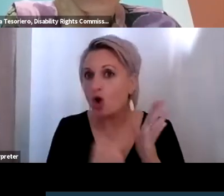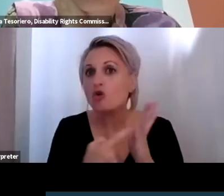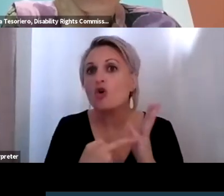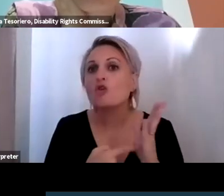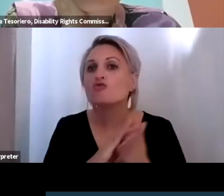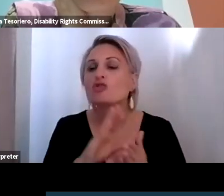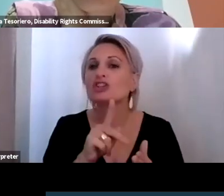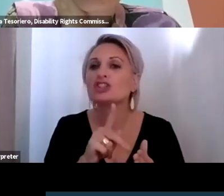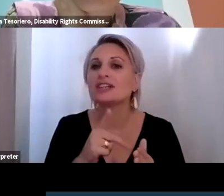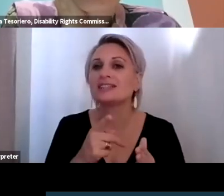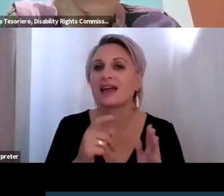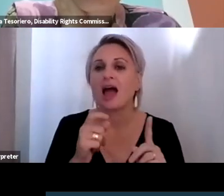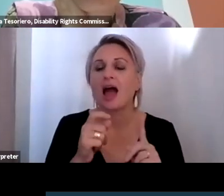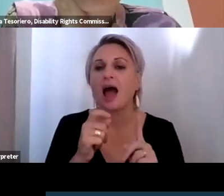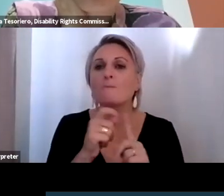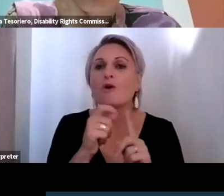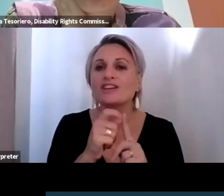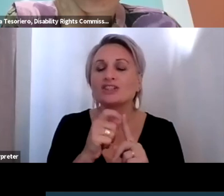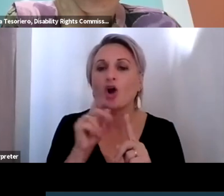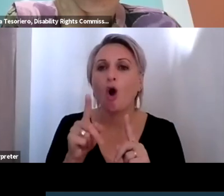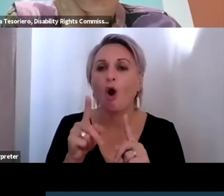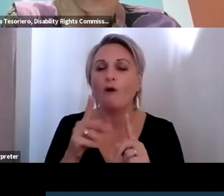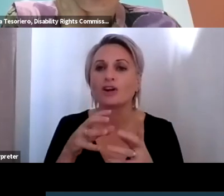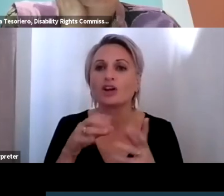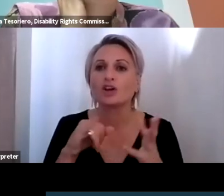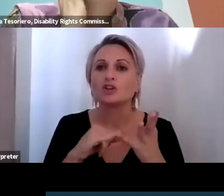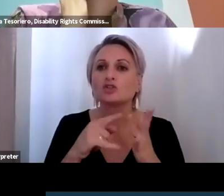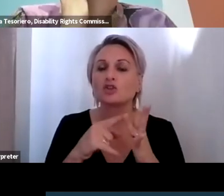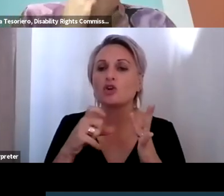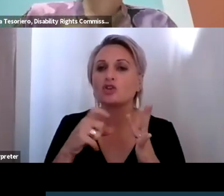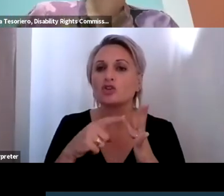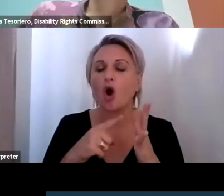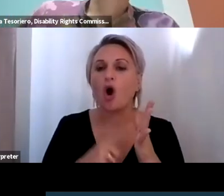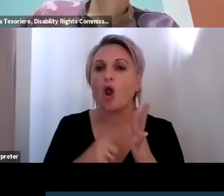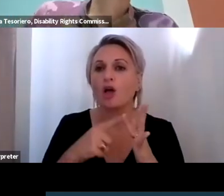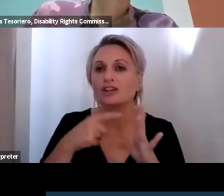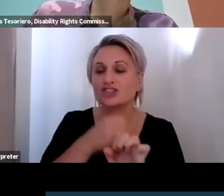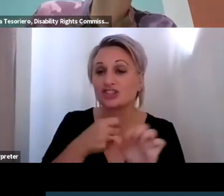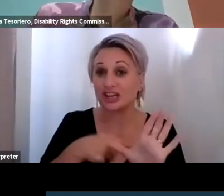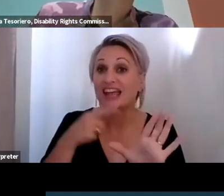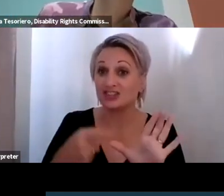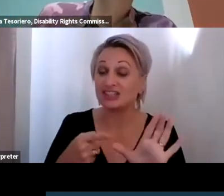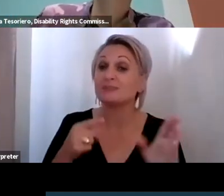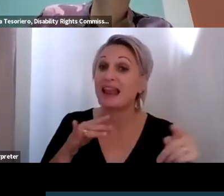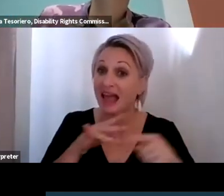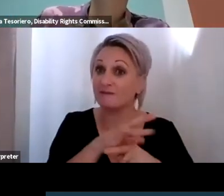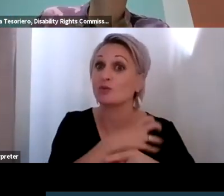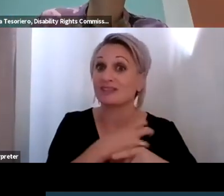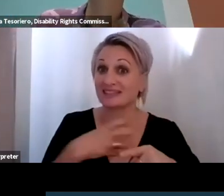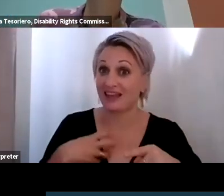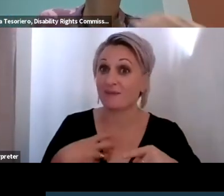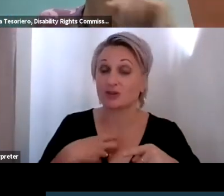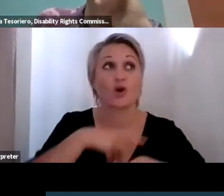sociology and has been heavily engaged in influencing government on a whole range of policies, including in the disability